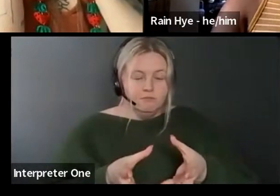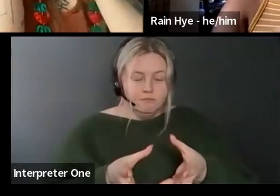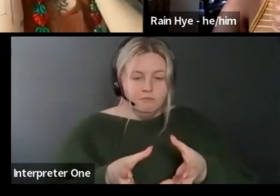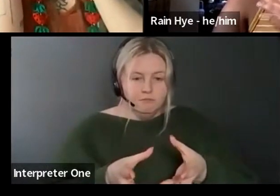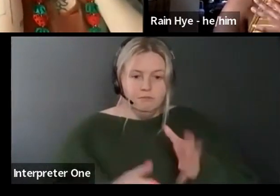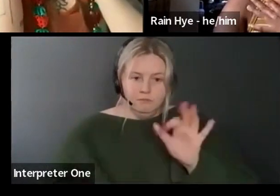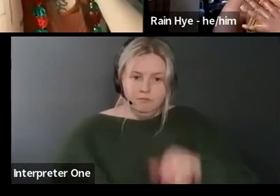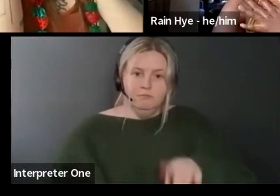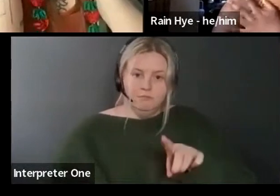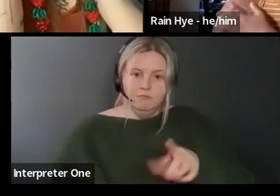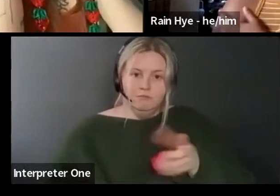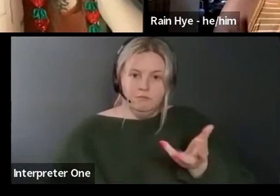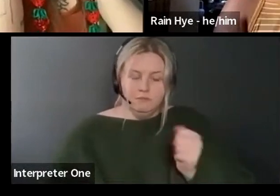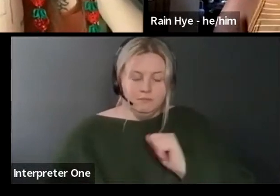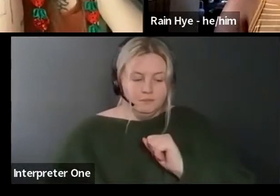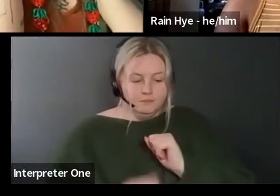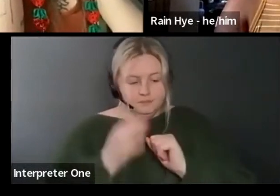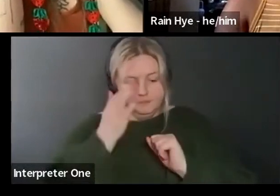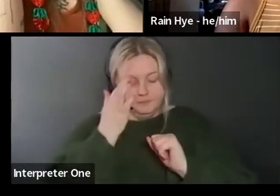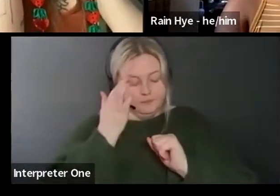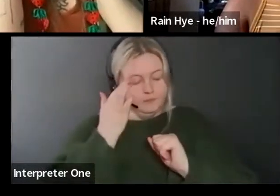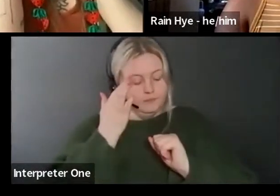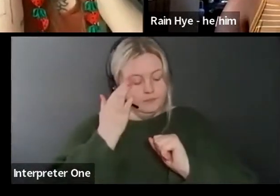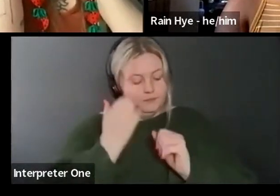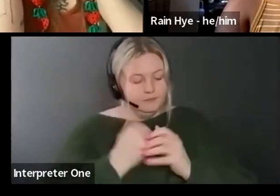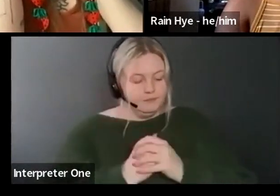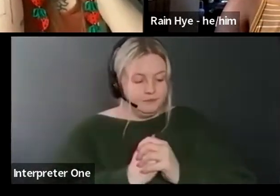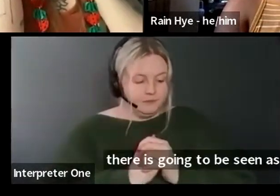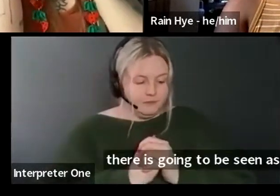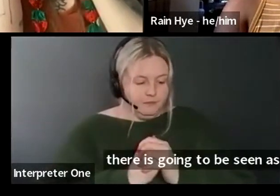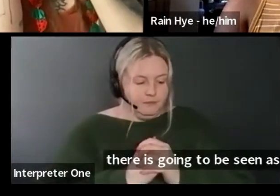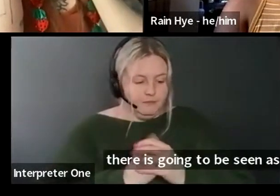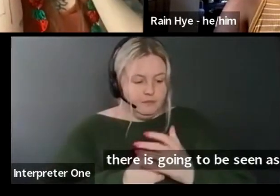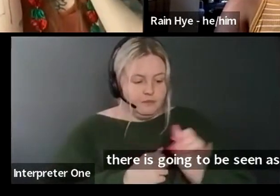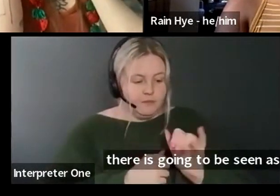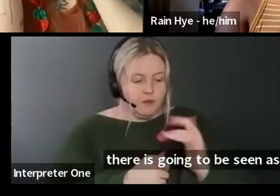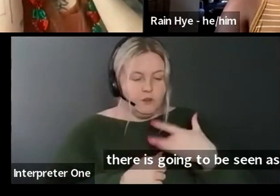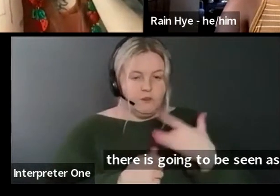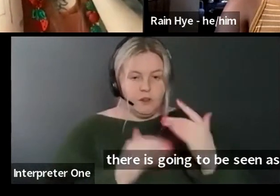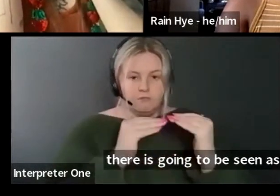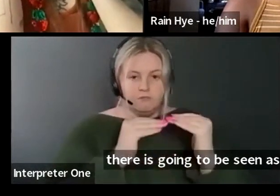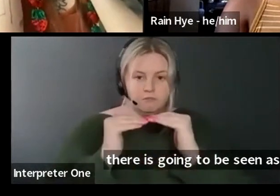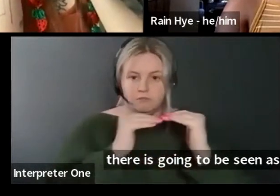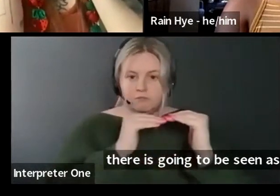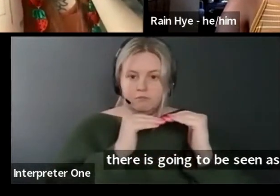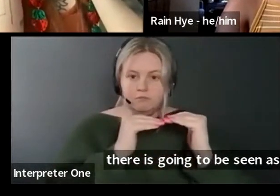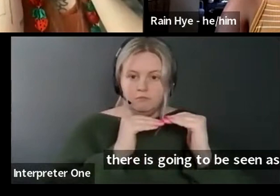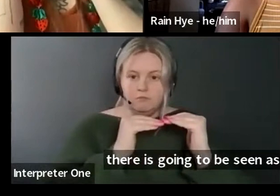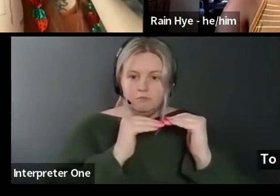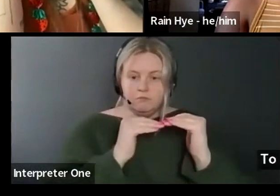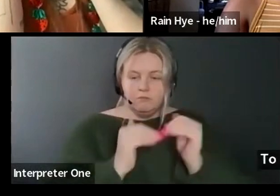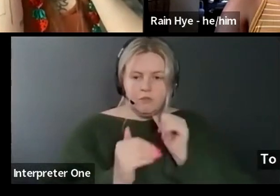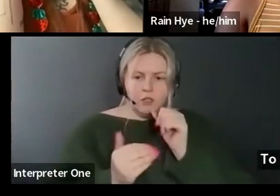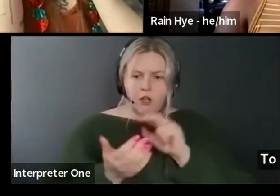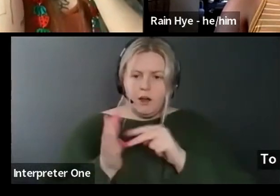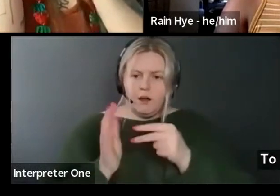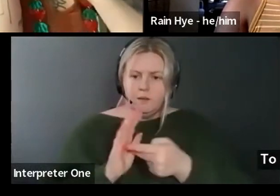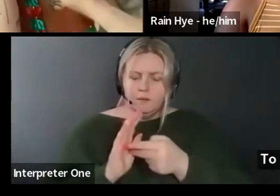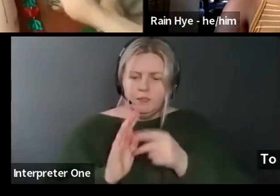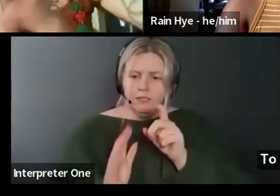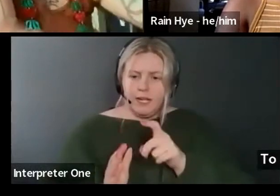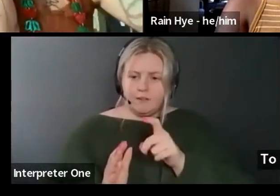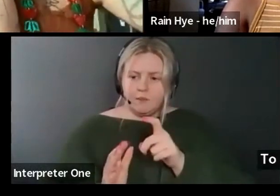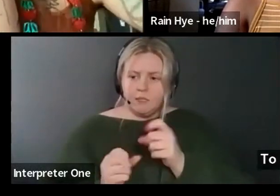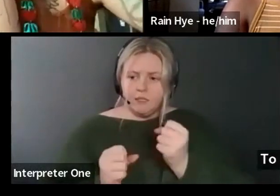to just be treated in non-carceral ways, doesn't mean we don't have to be firm with each